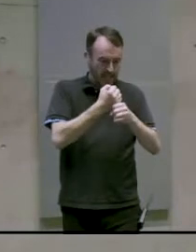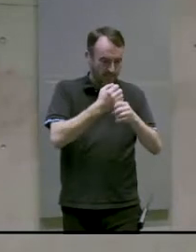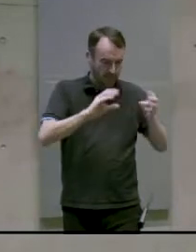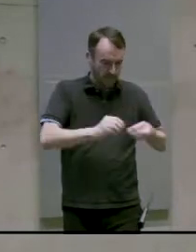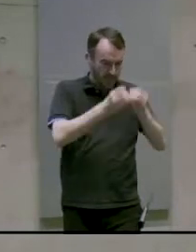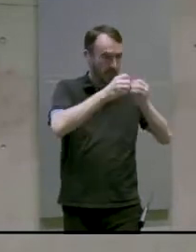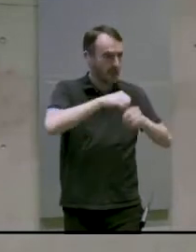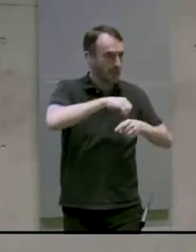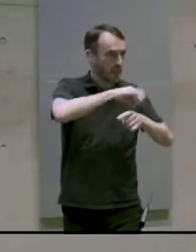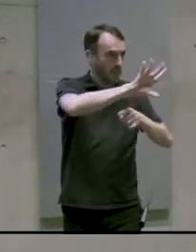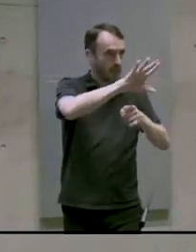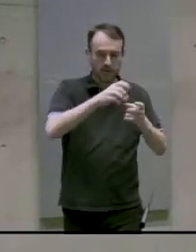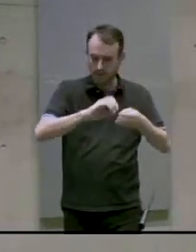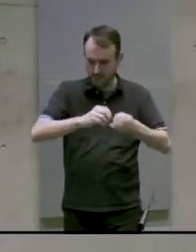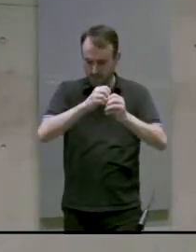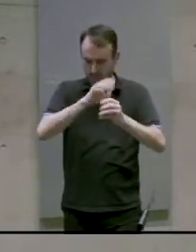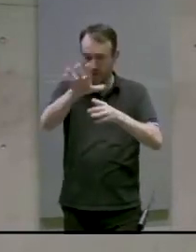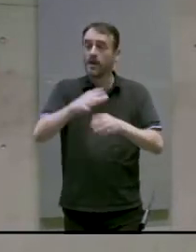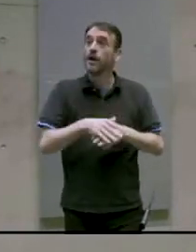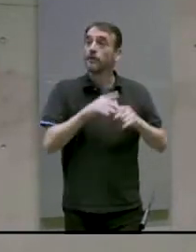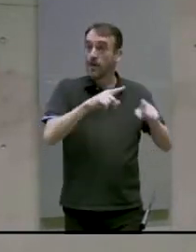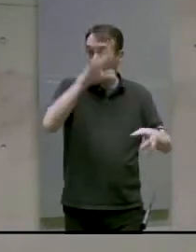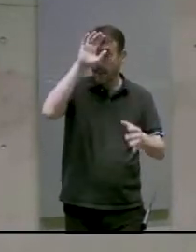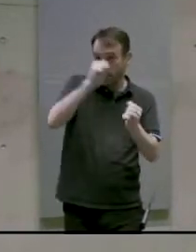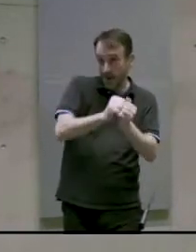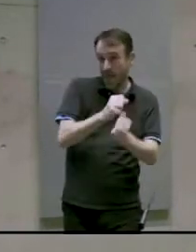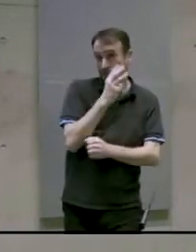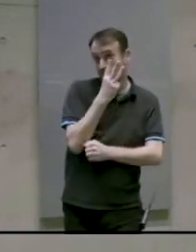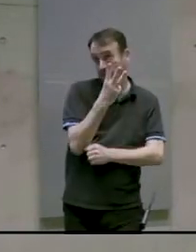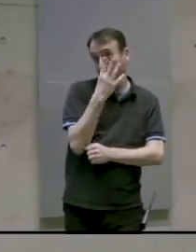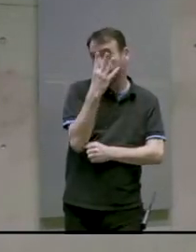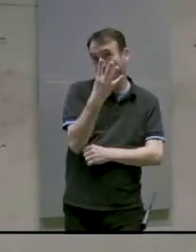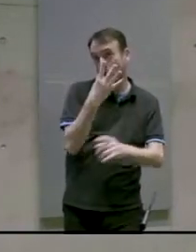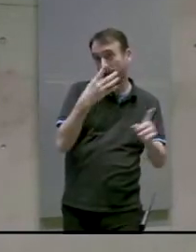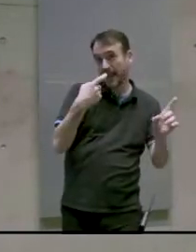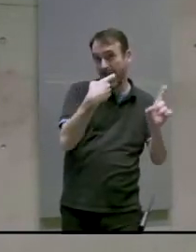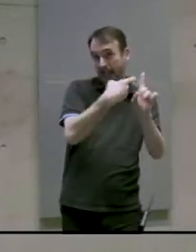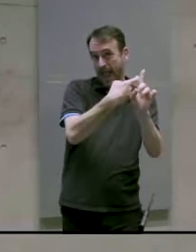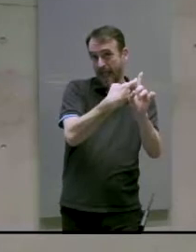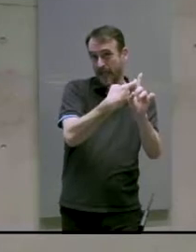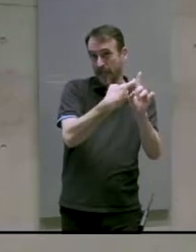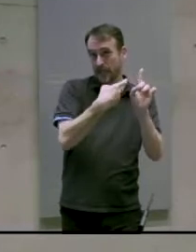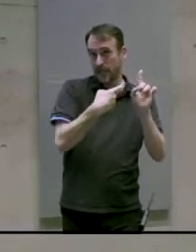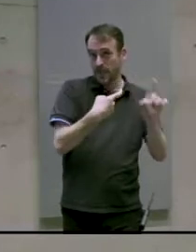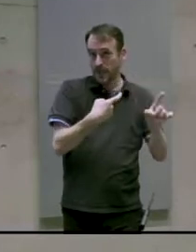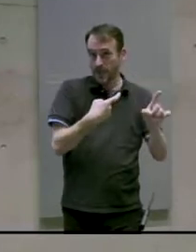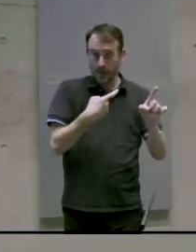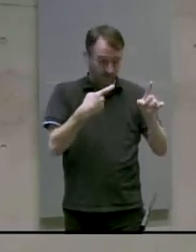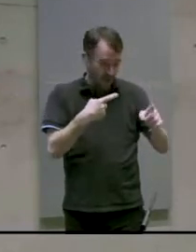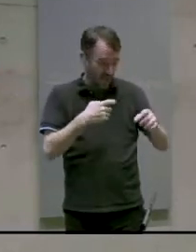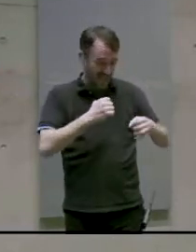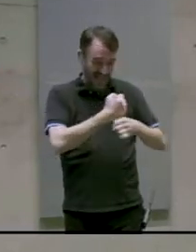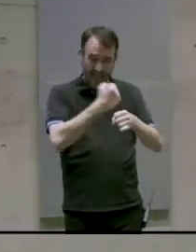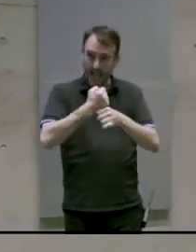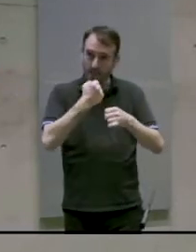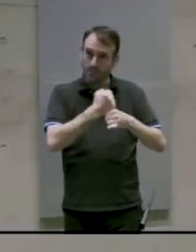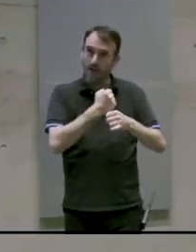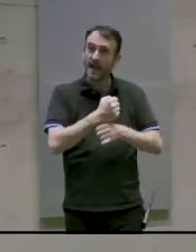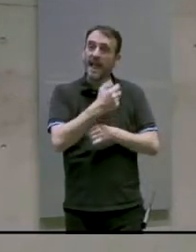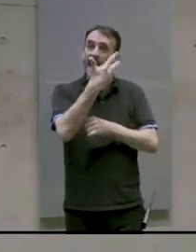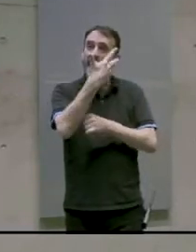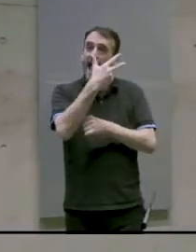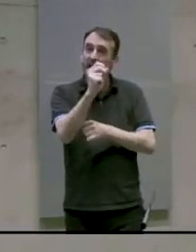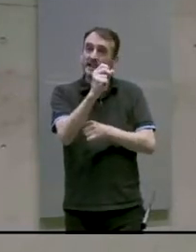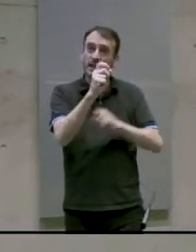have 34K of memory to come up with a game that was based on about 80 locations, 80 screens,